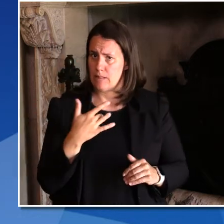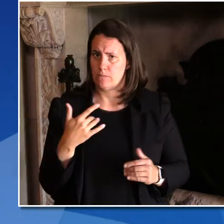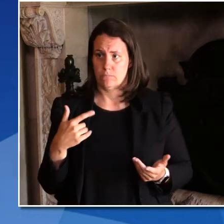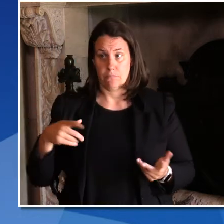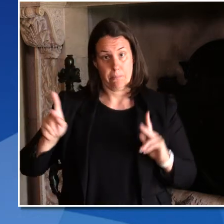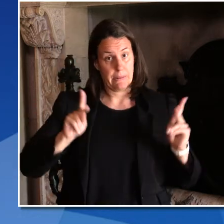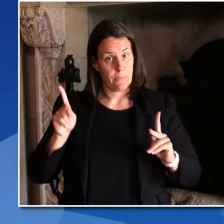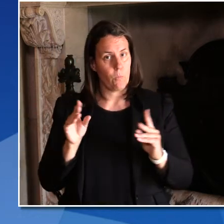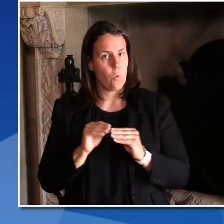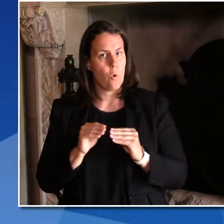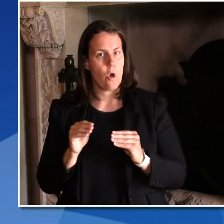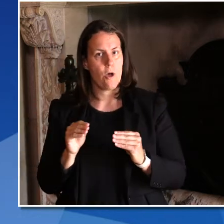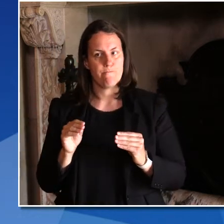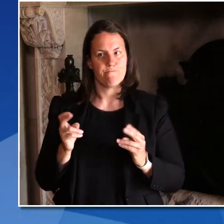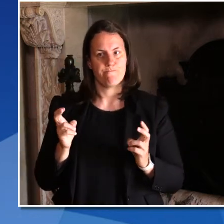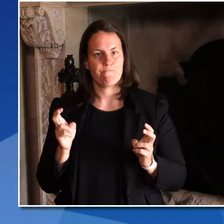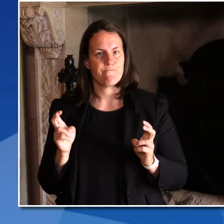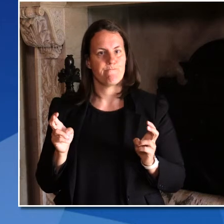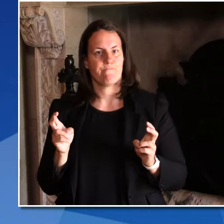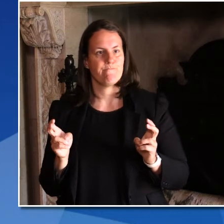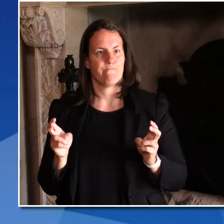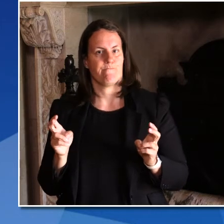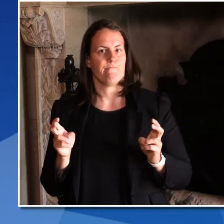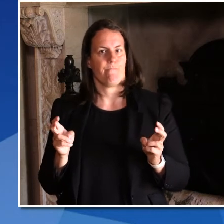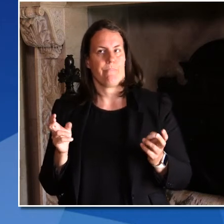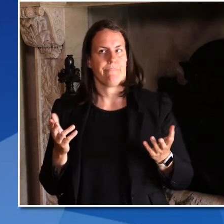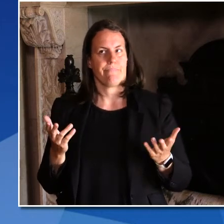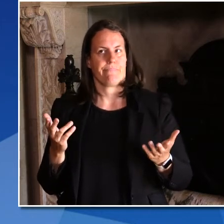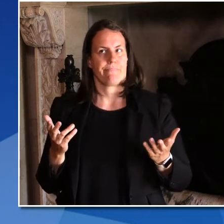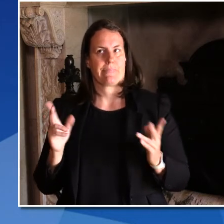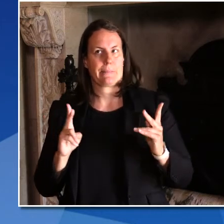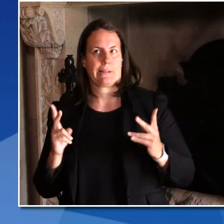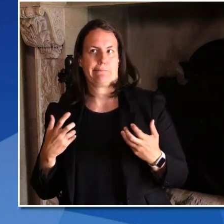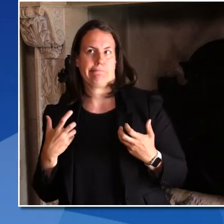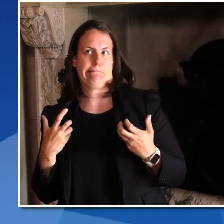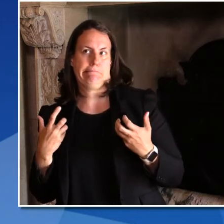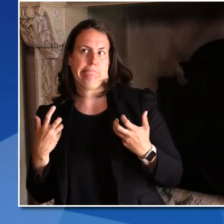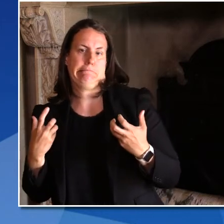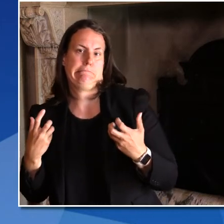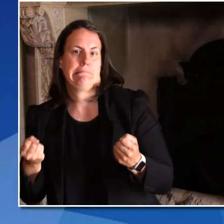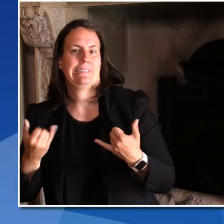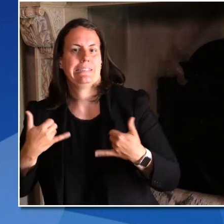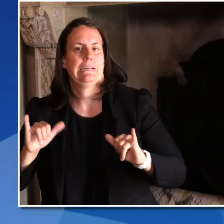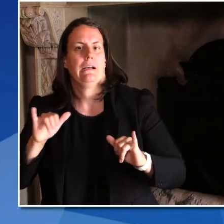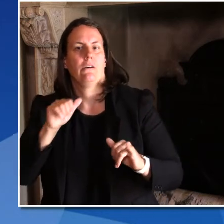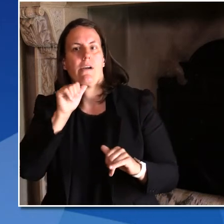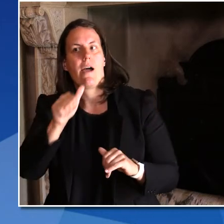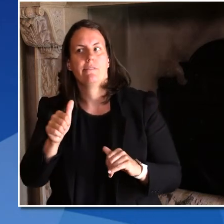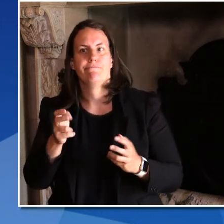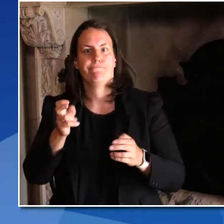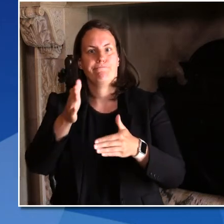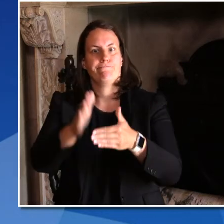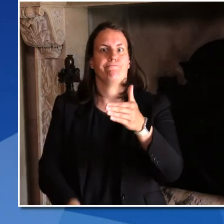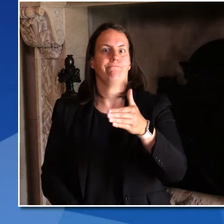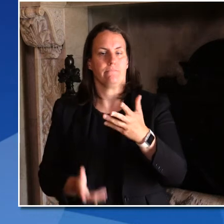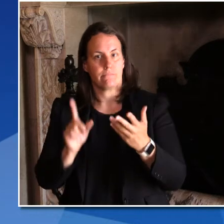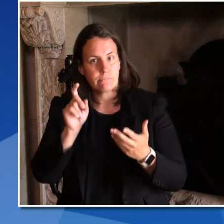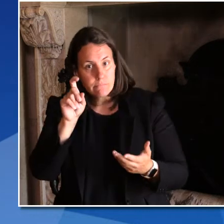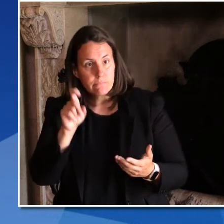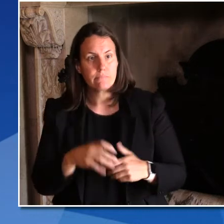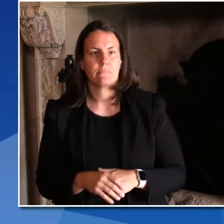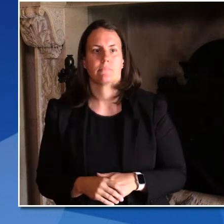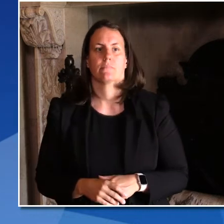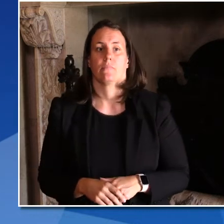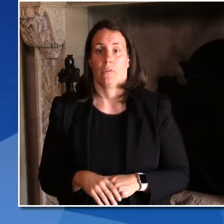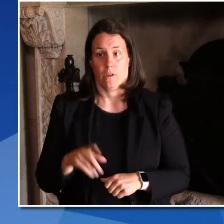not through with COVID-19, but, maybe we're confident we have it under control at least a little bit? Thank you.